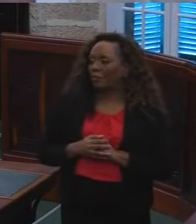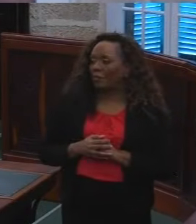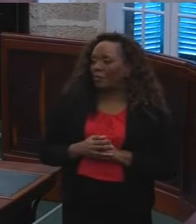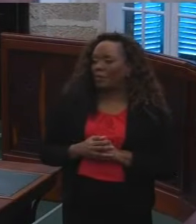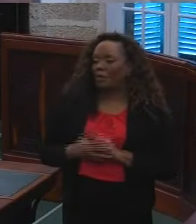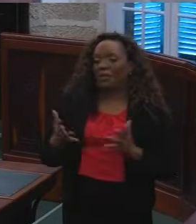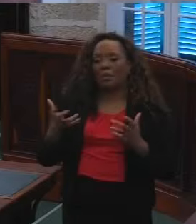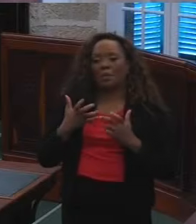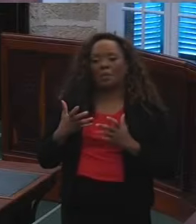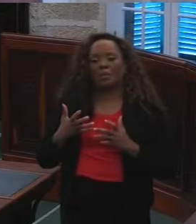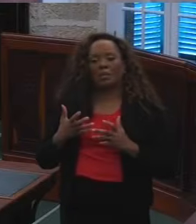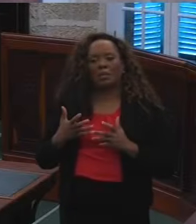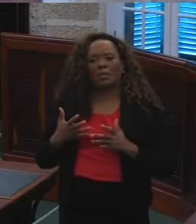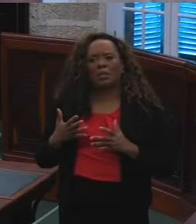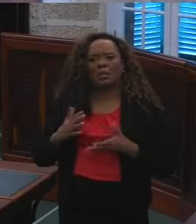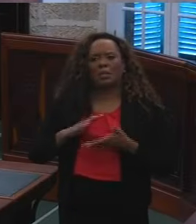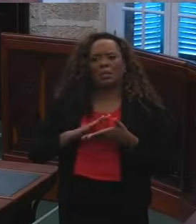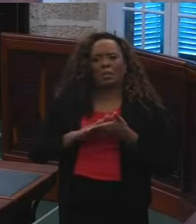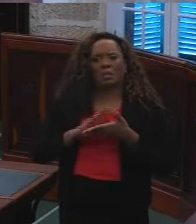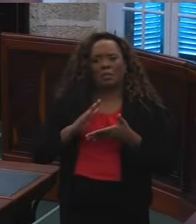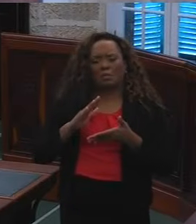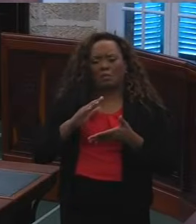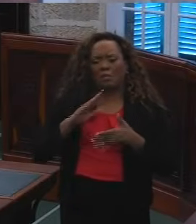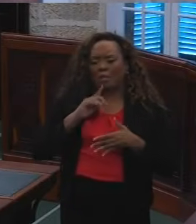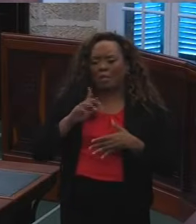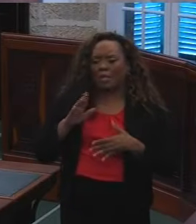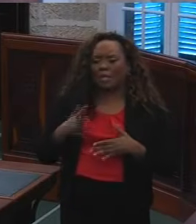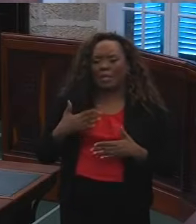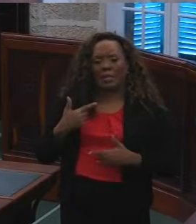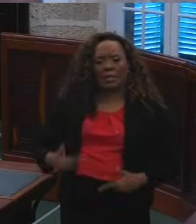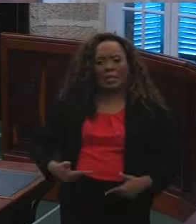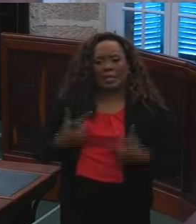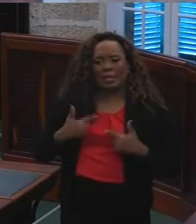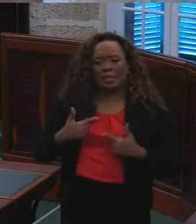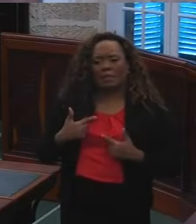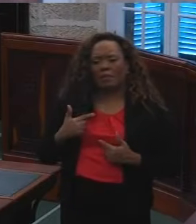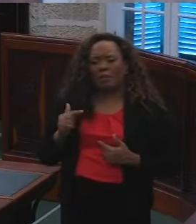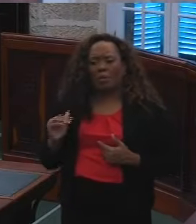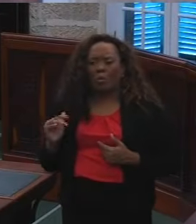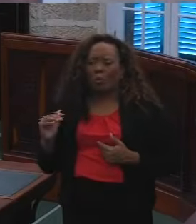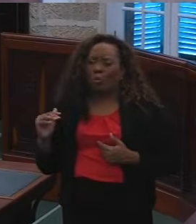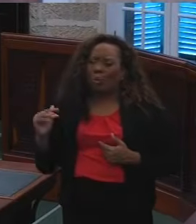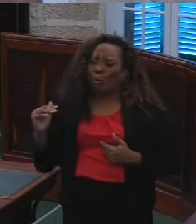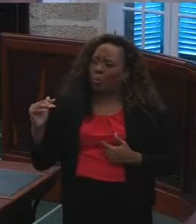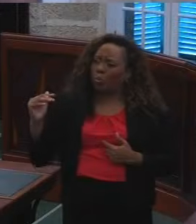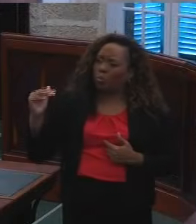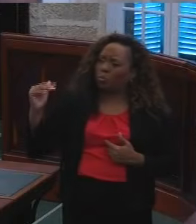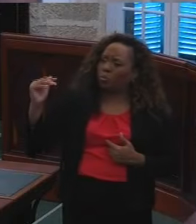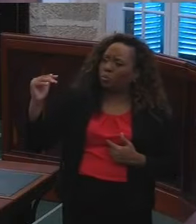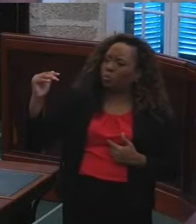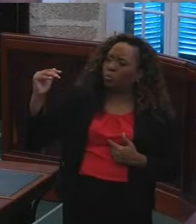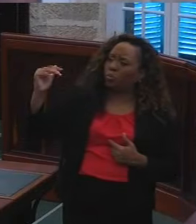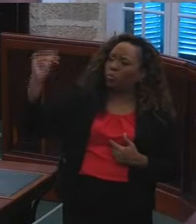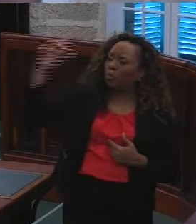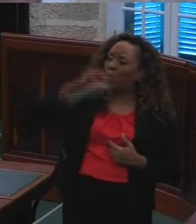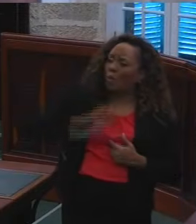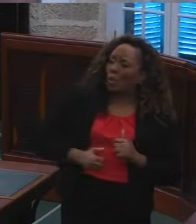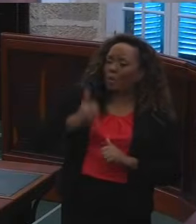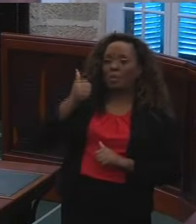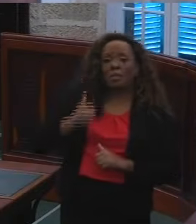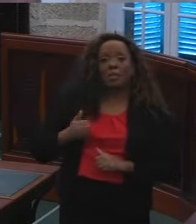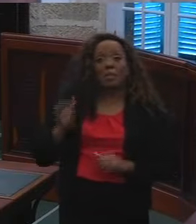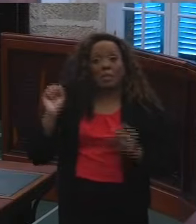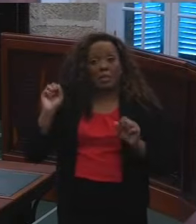aging also involves, for most part, the physical aspect, not only eating,